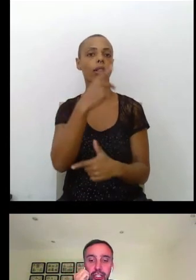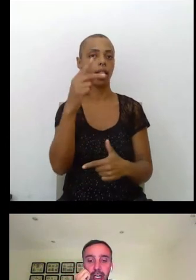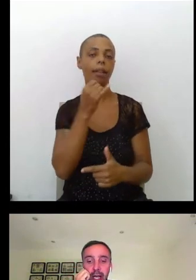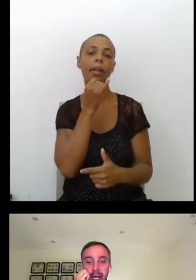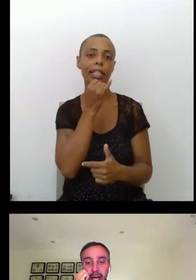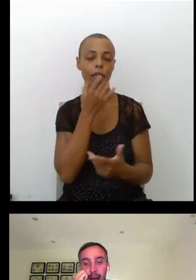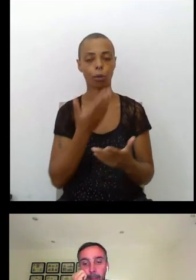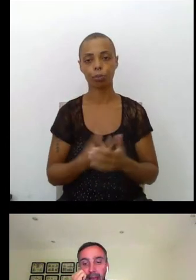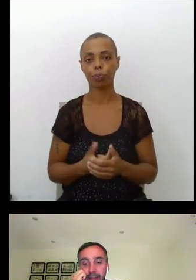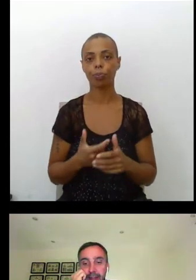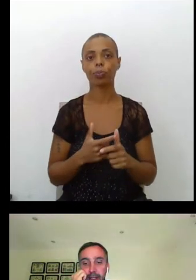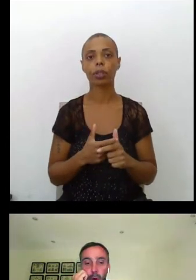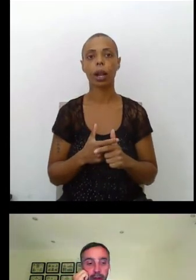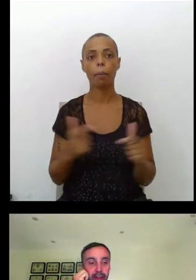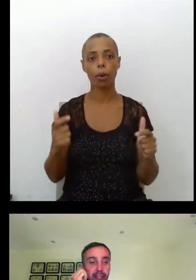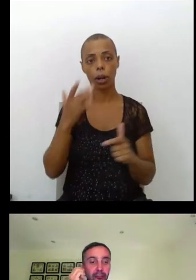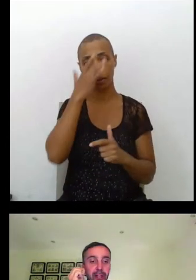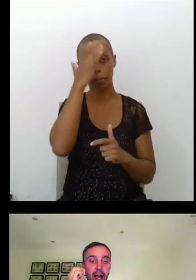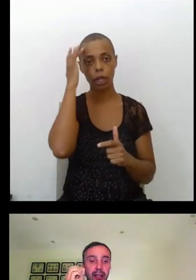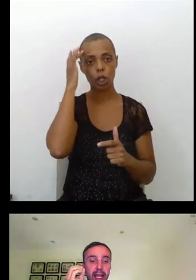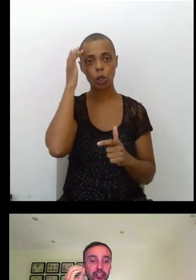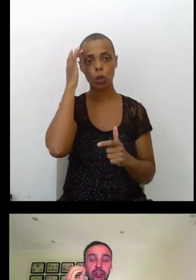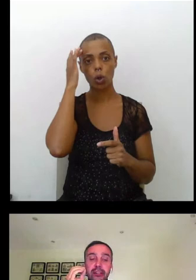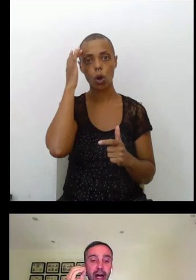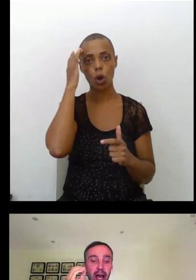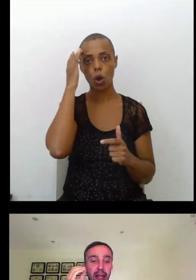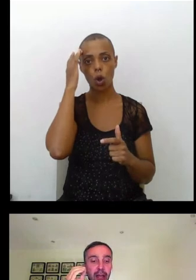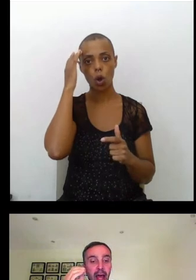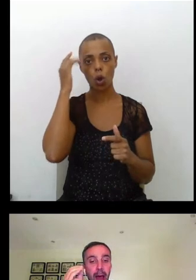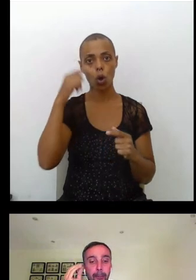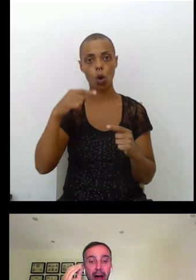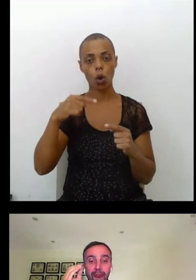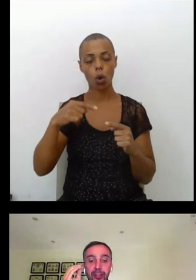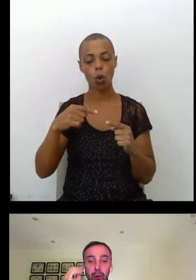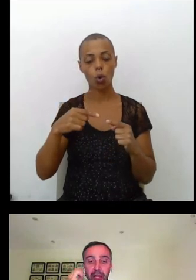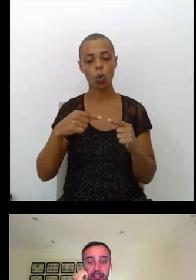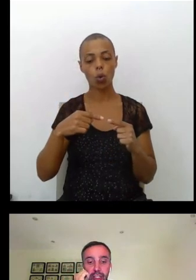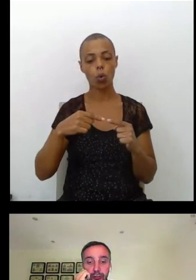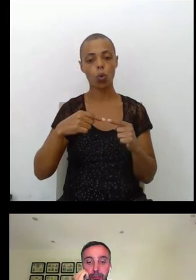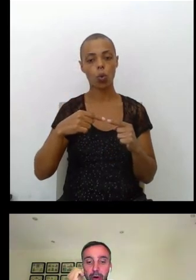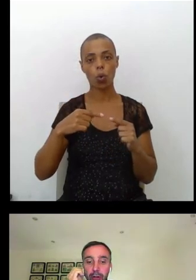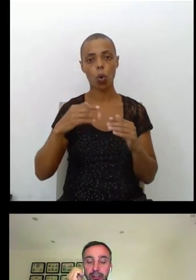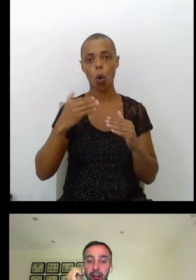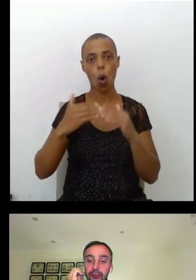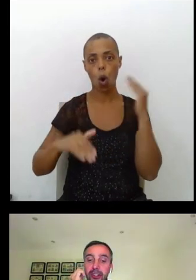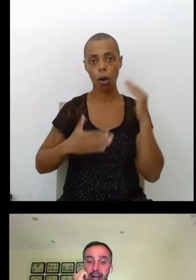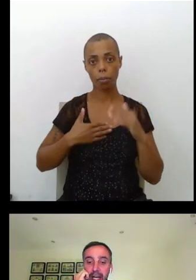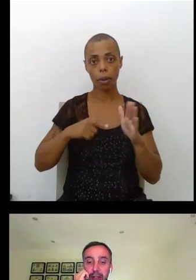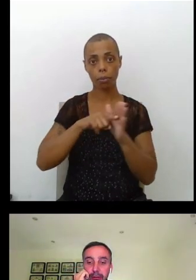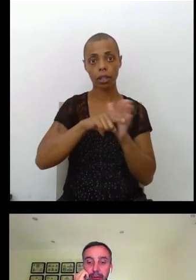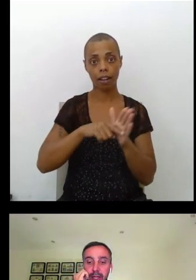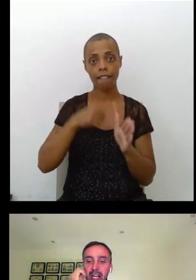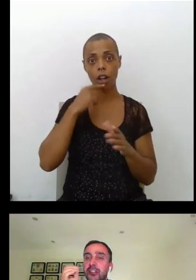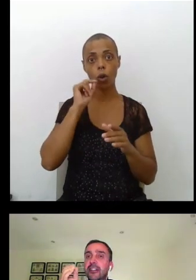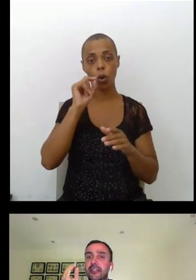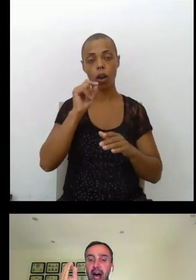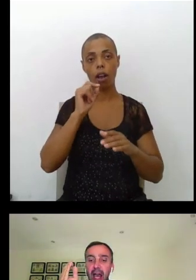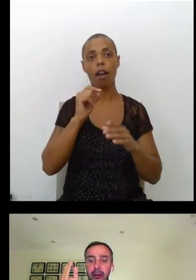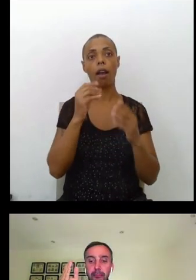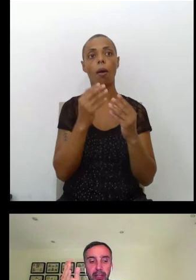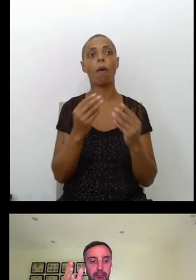my research places the quality of the architectural design above the question of the person of the designer